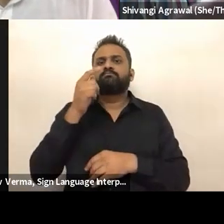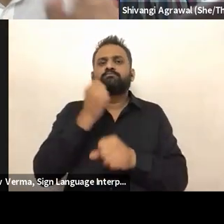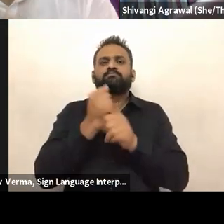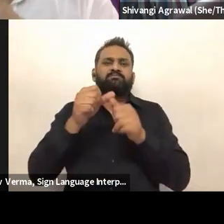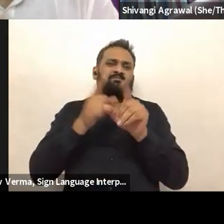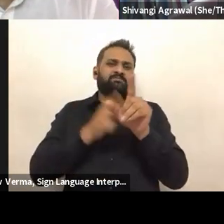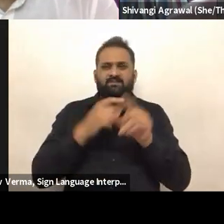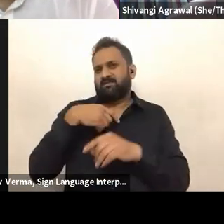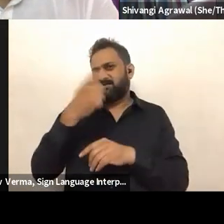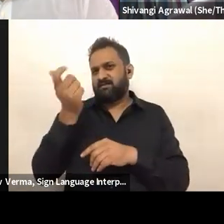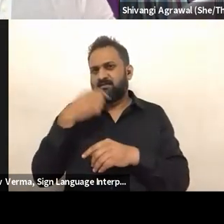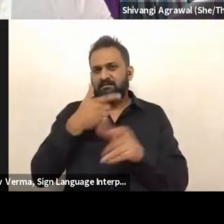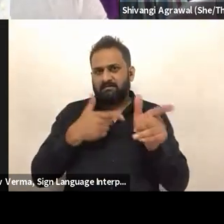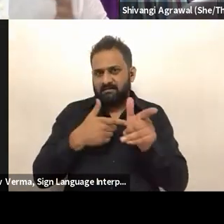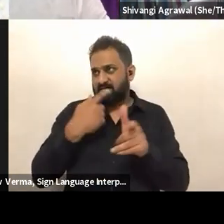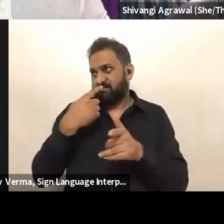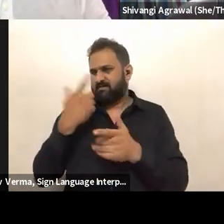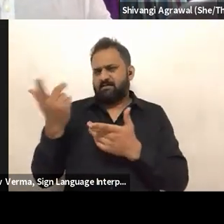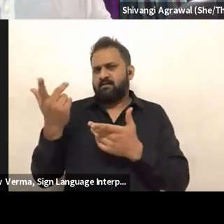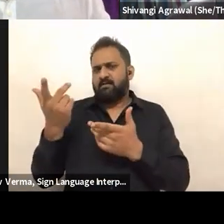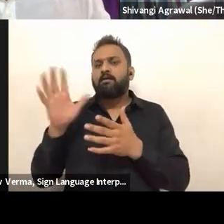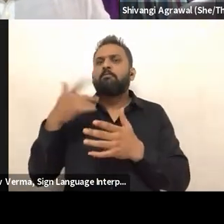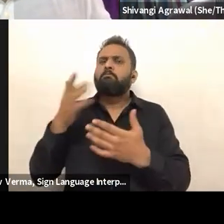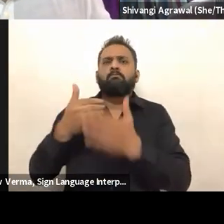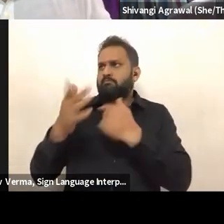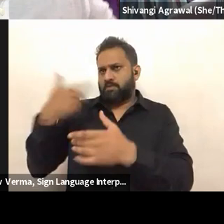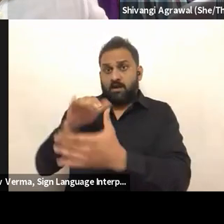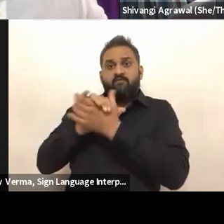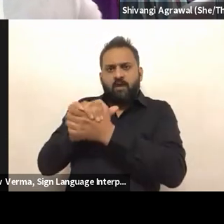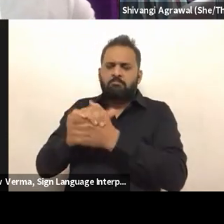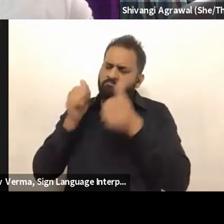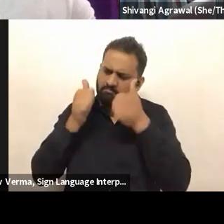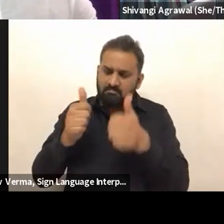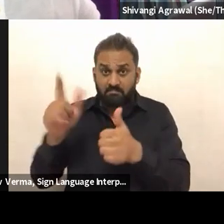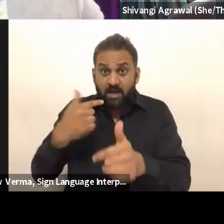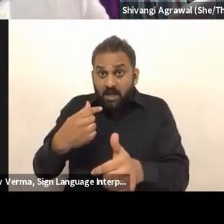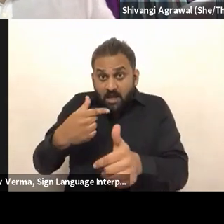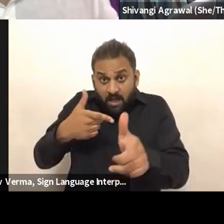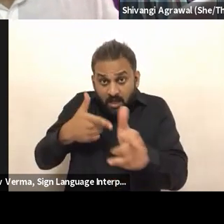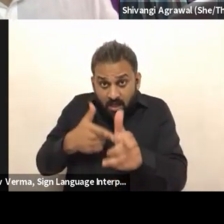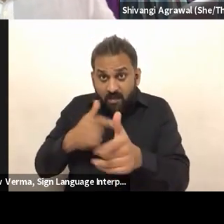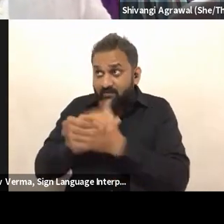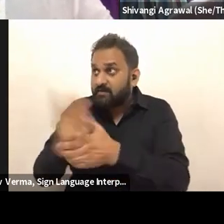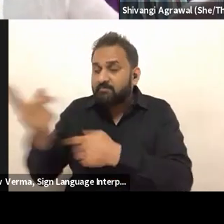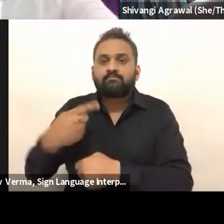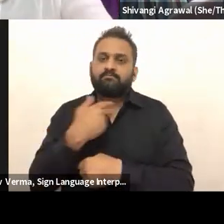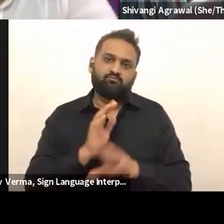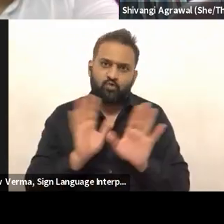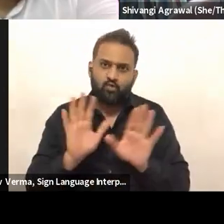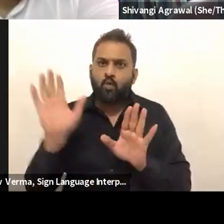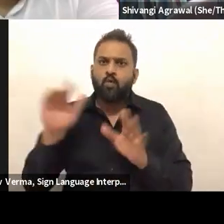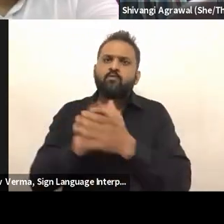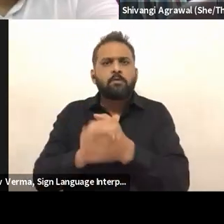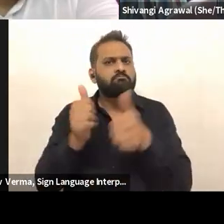friend. I'm not your gay best friend. Being gay is just one part of me. There's so much to me than other things. Thank